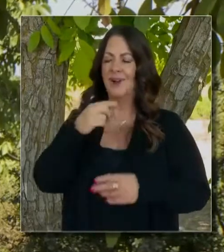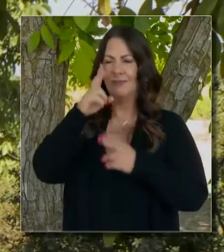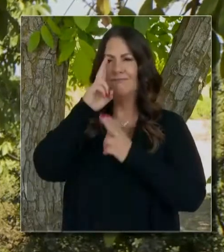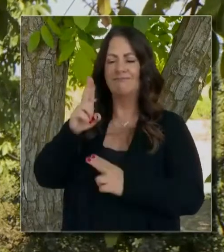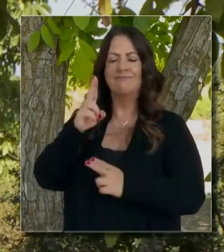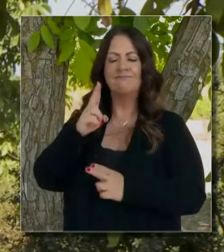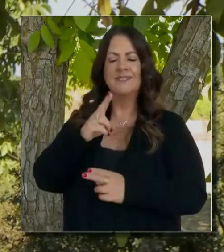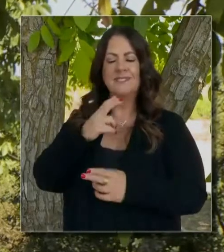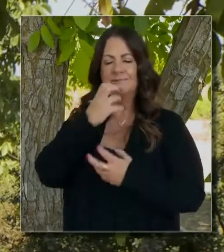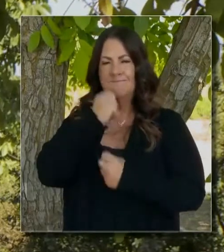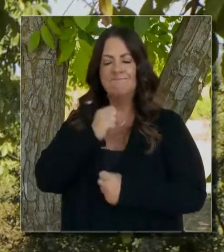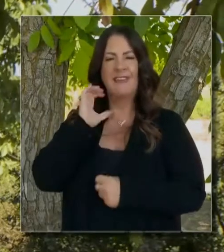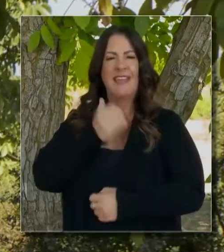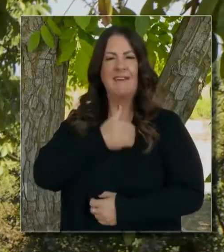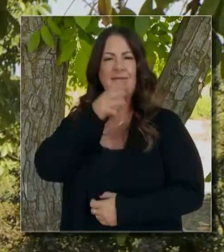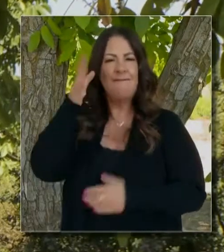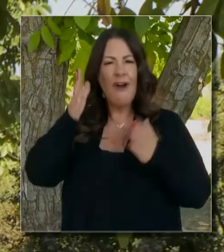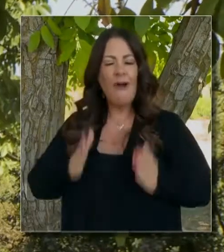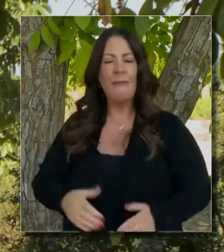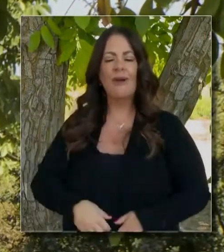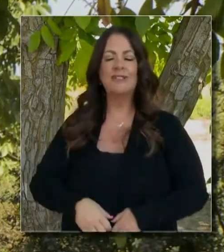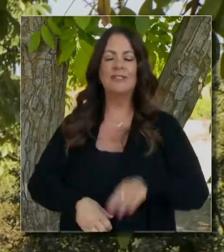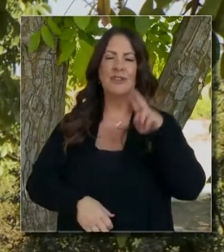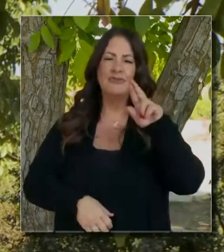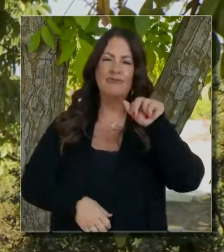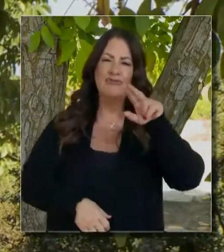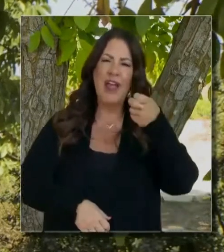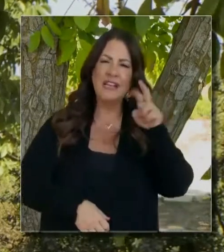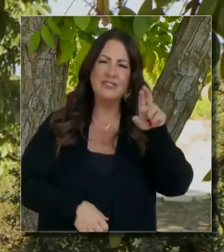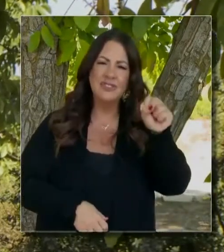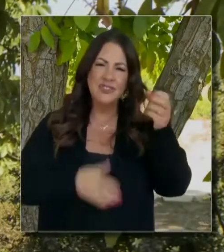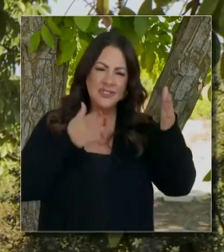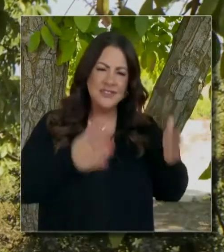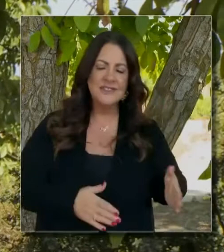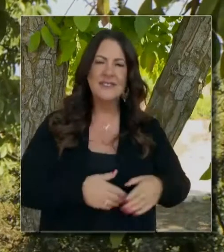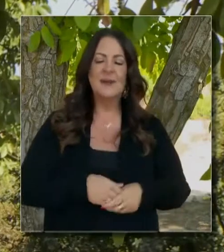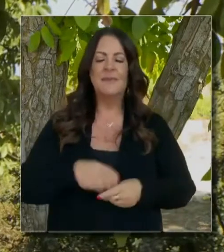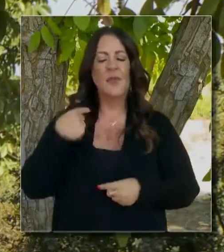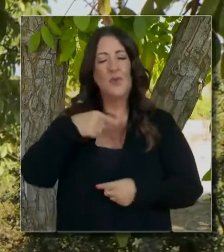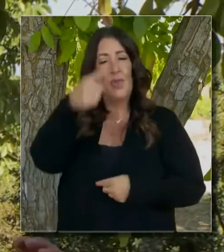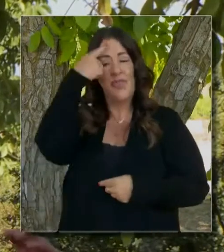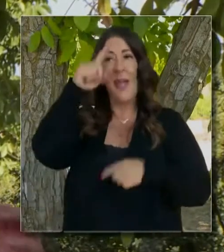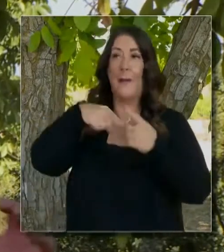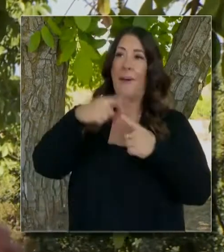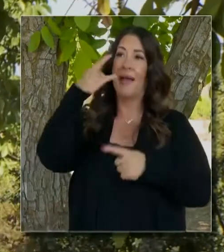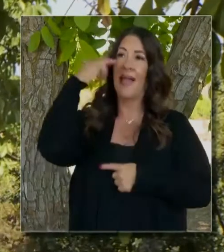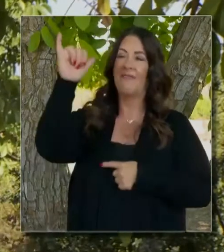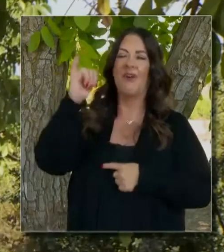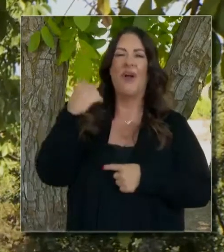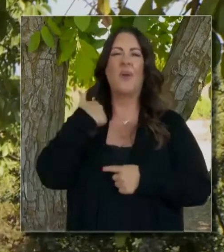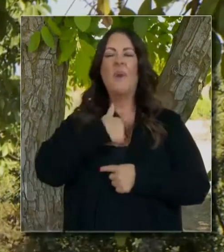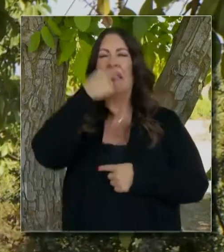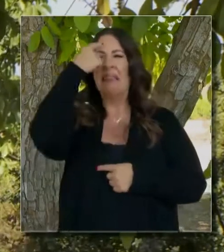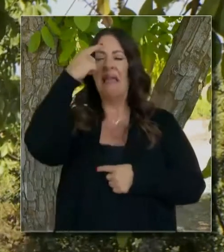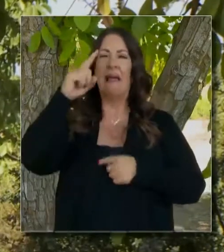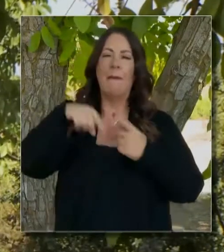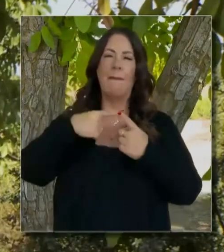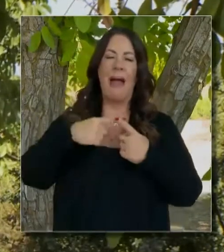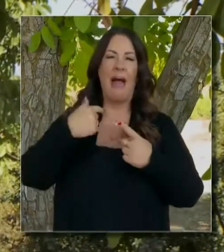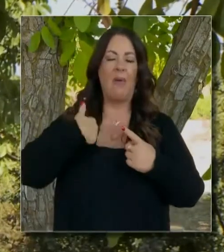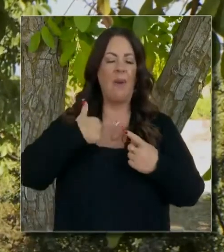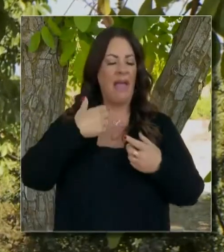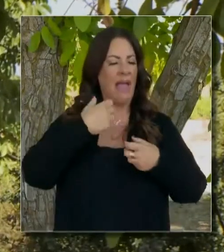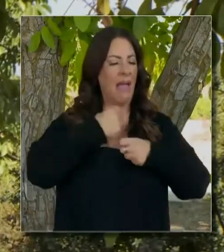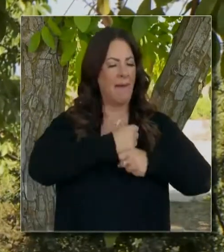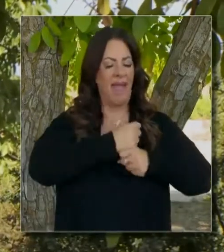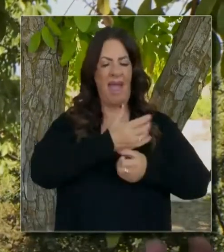How proud are we of our ranchers? When you think about California, we talk about exporting innovation and that